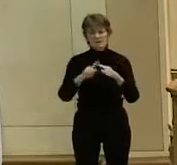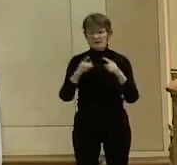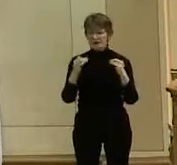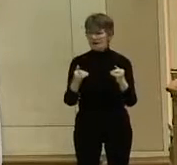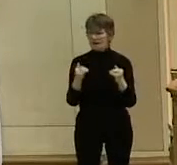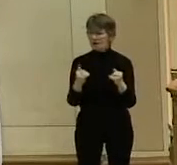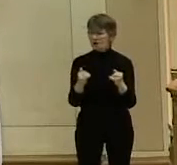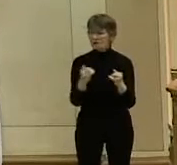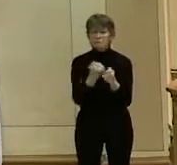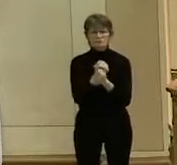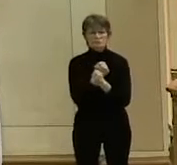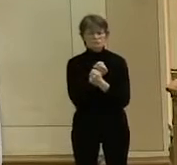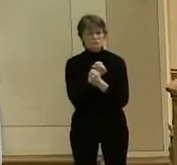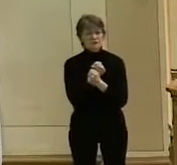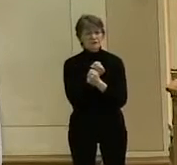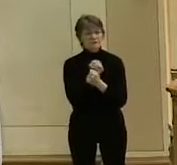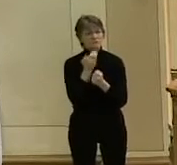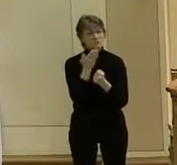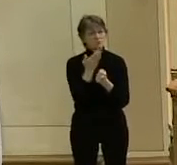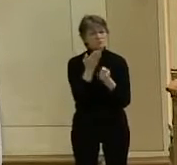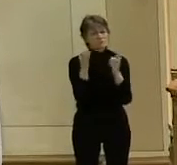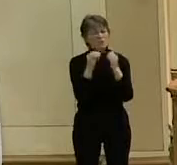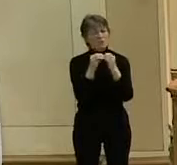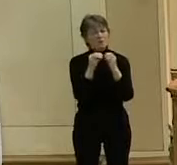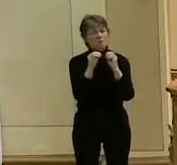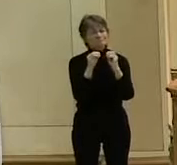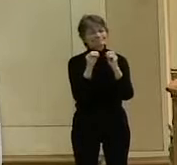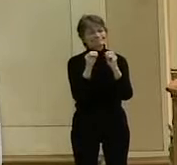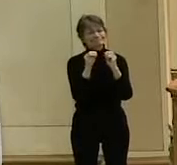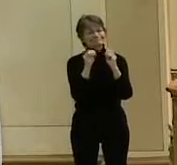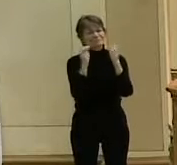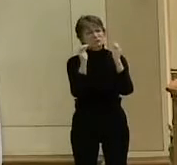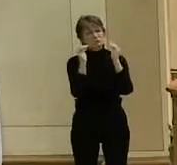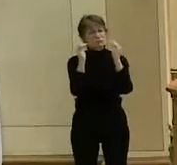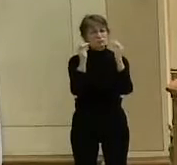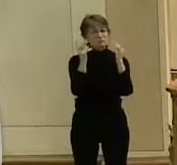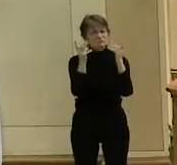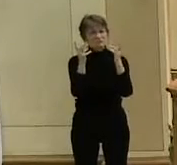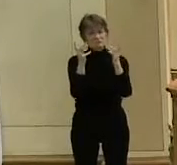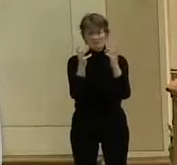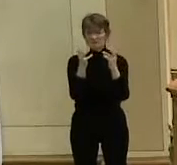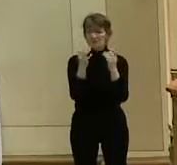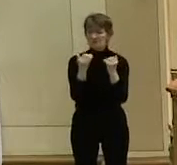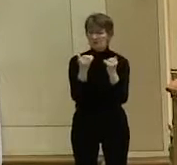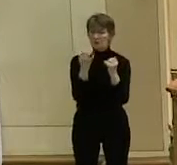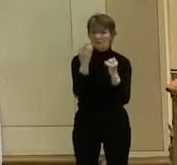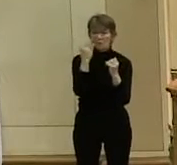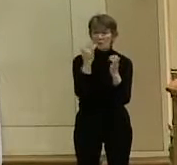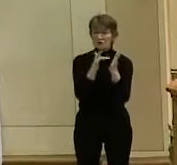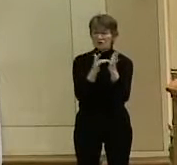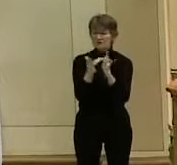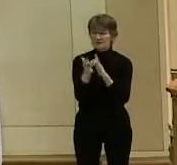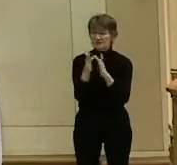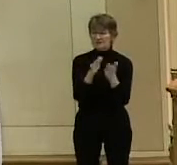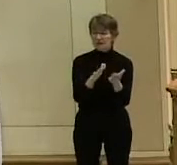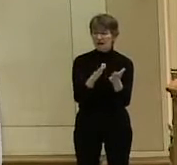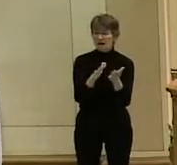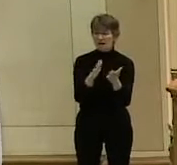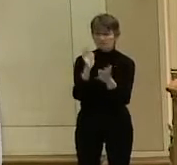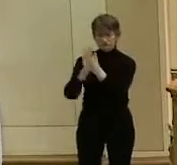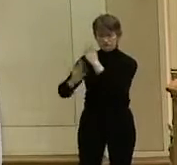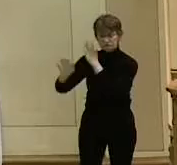all, to laud you yet more gloriously when Christ our Passover has been sacrificed. For with the old